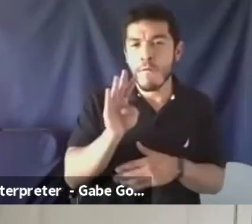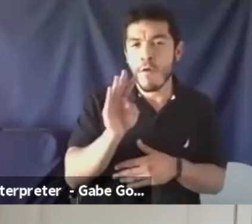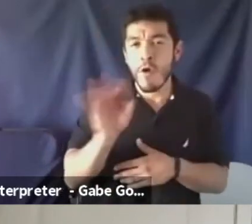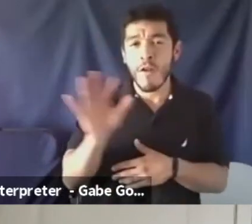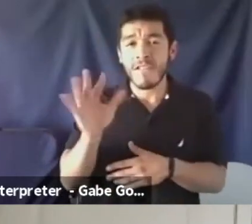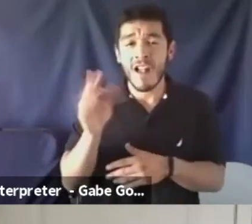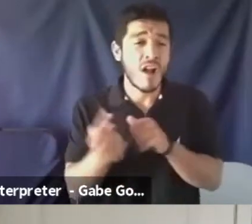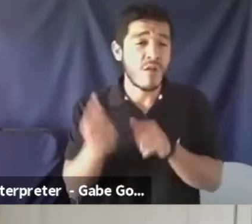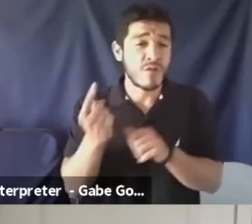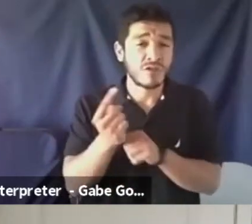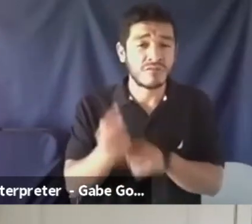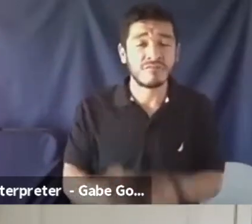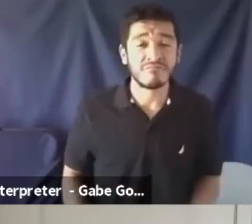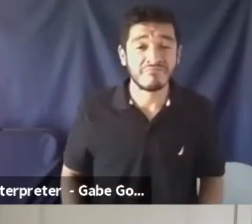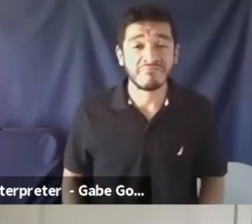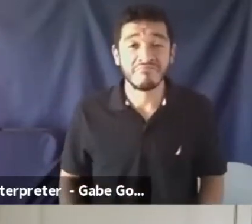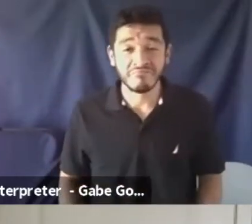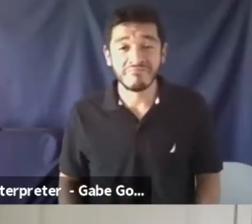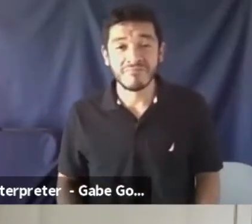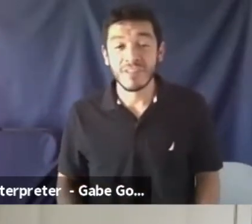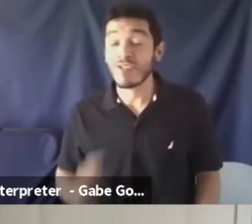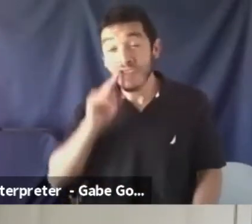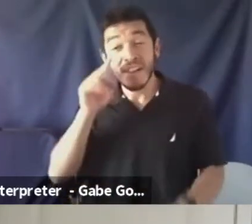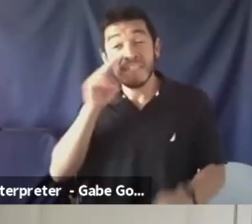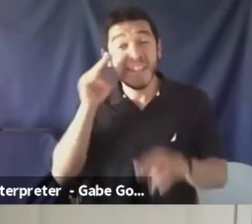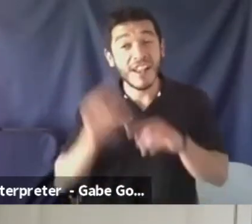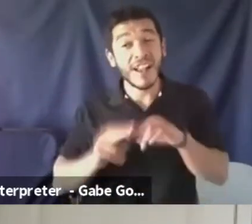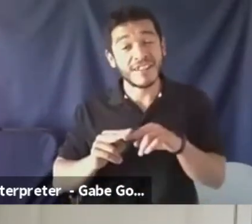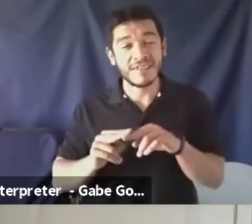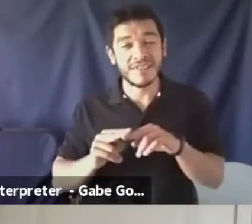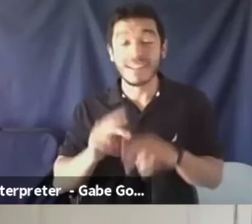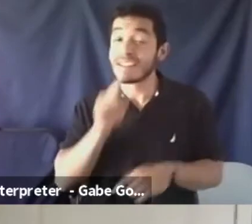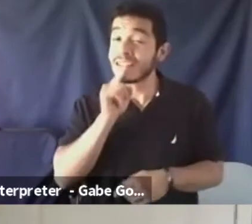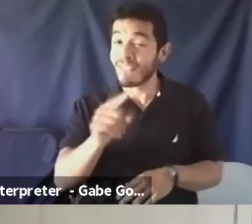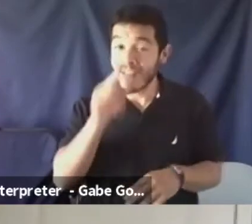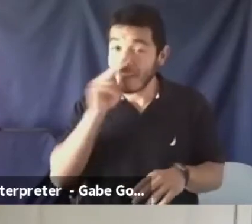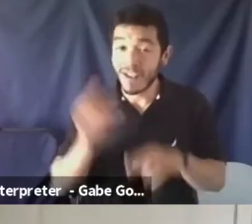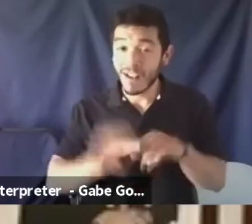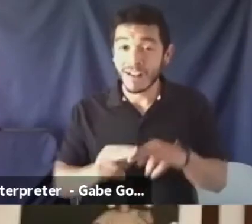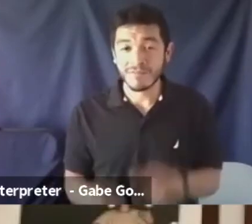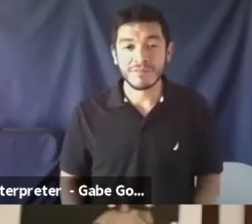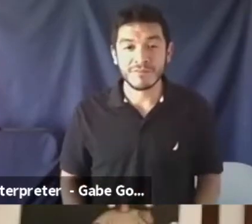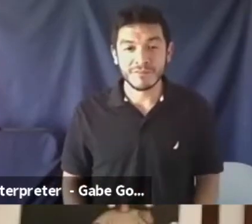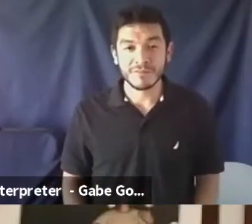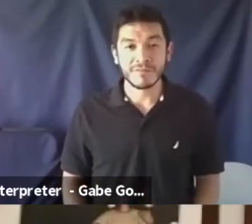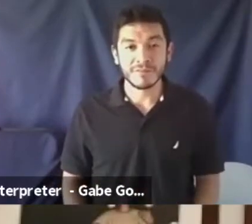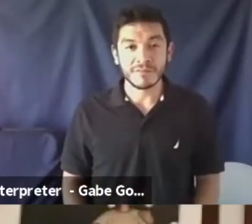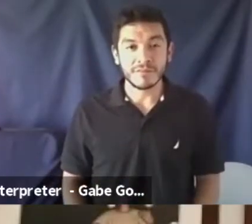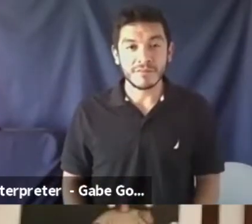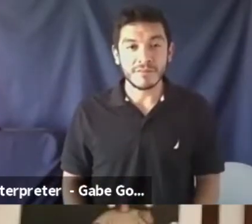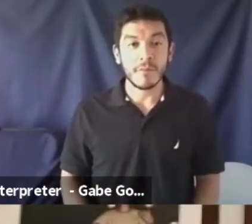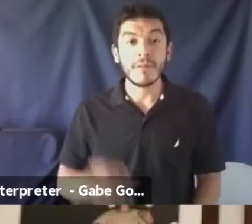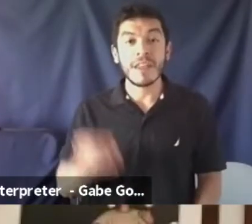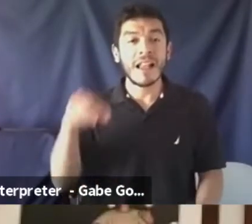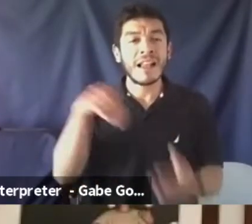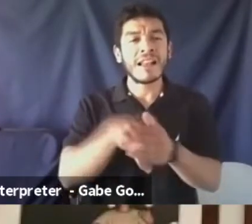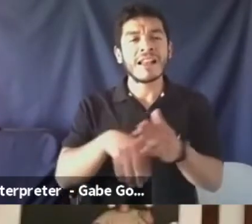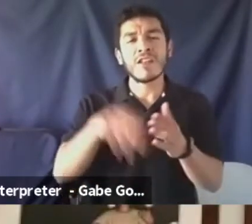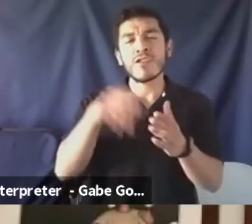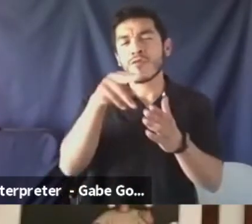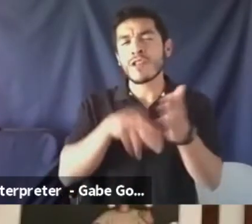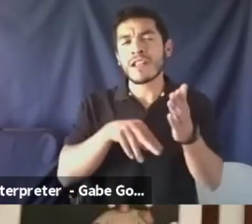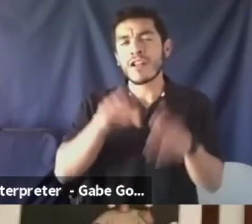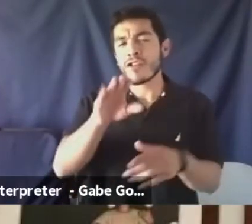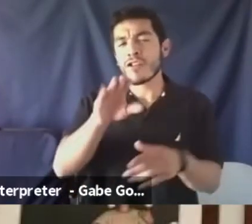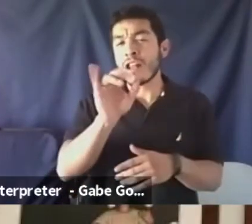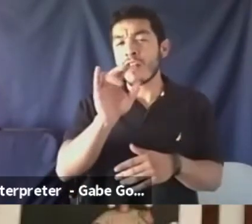4 or 5 hours. So it was fun. It was definitely fun. Page. And, in reading, the lyrics, because I